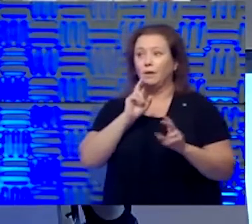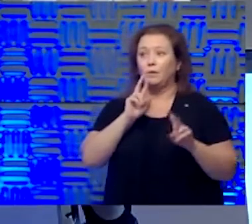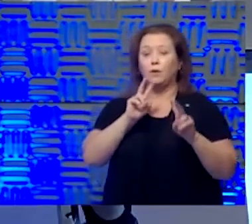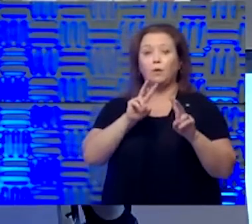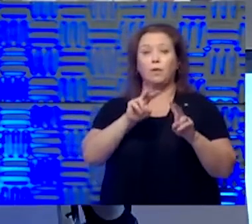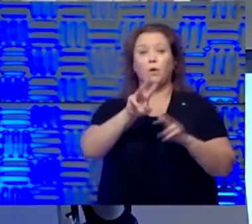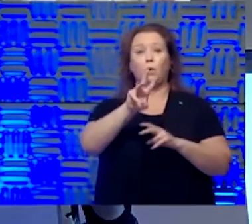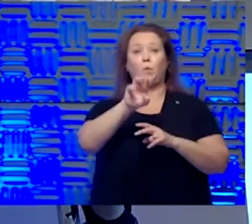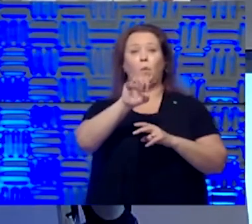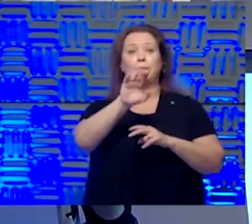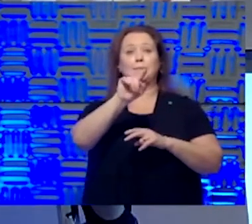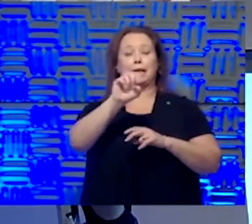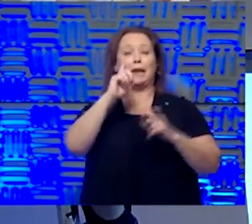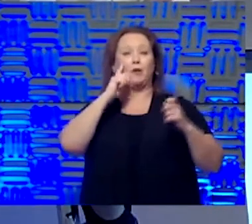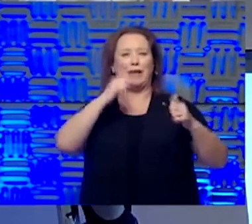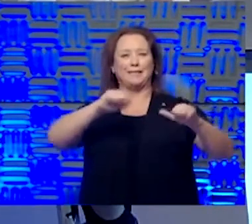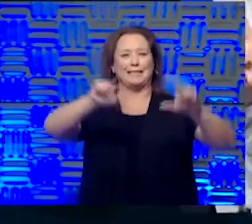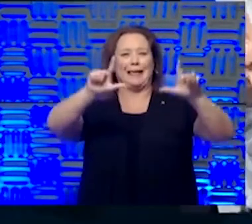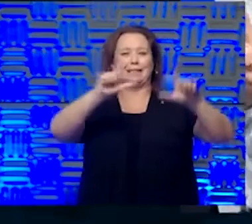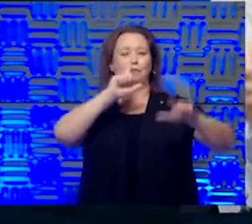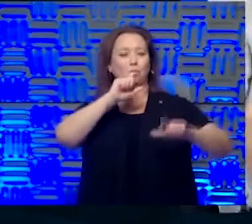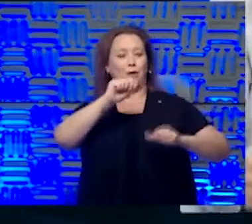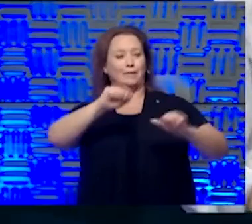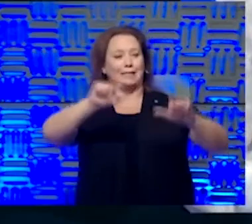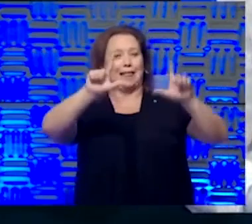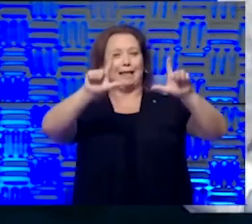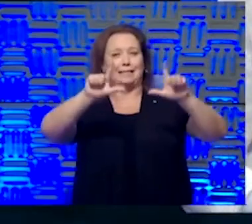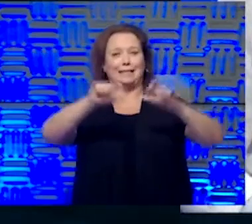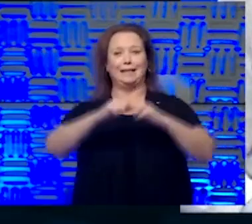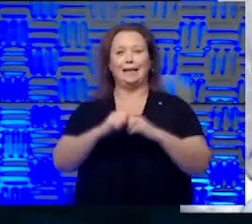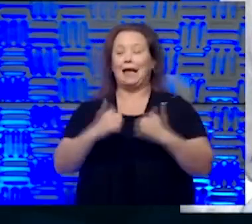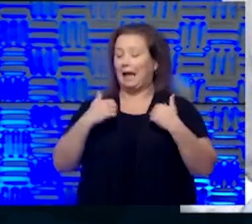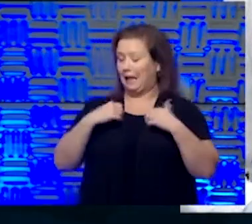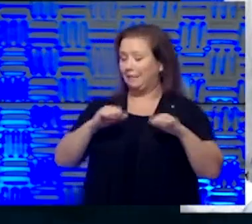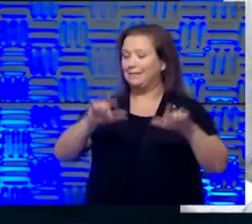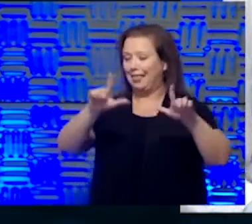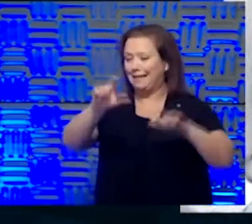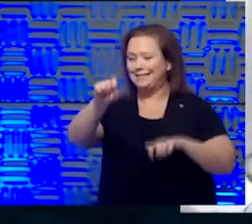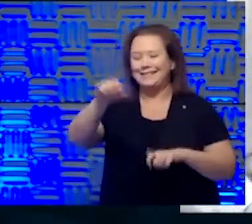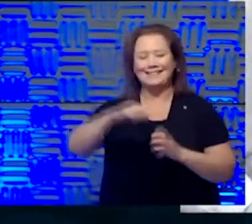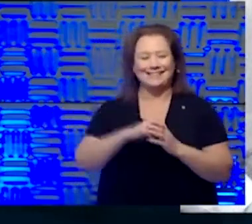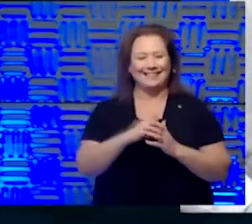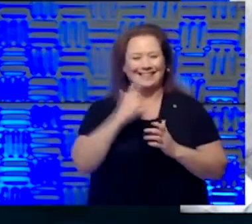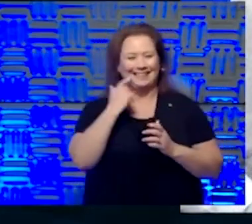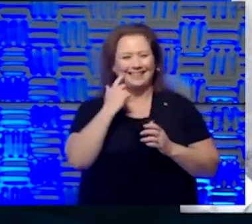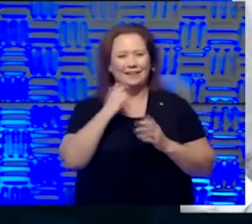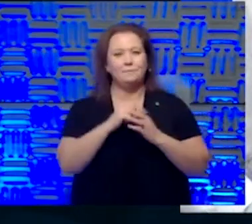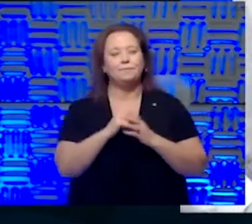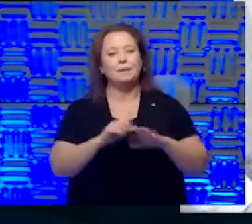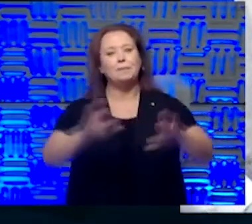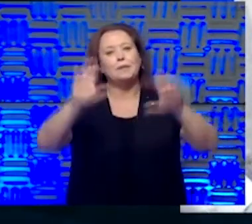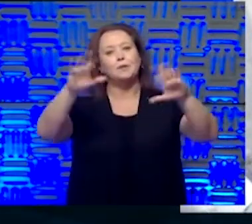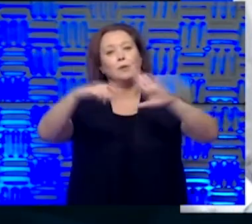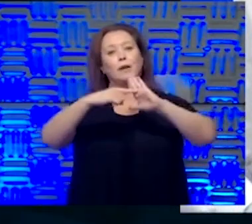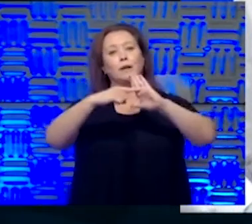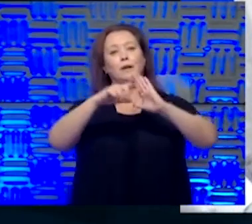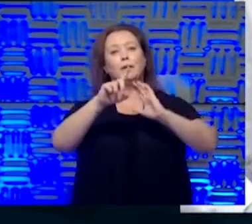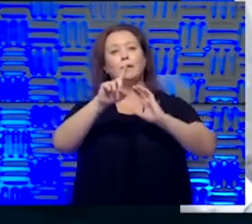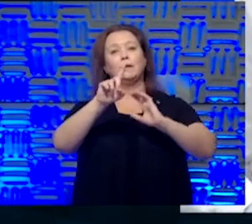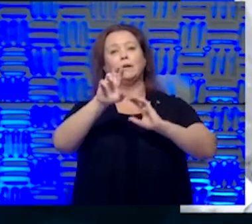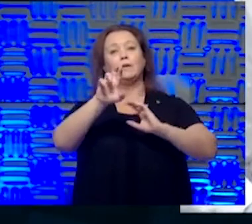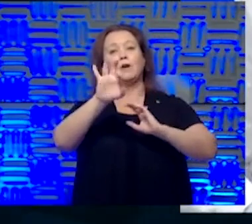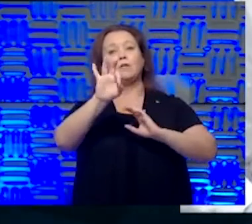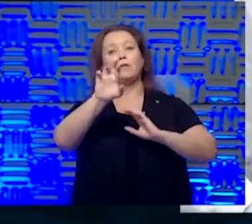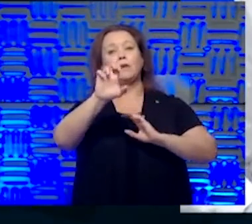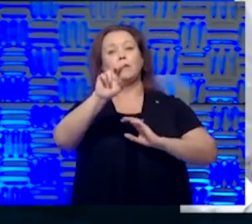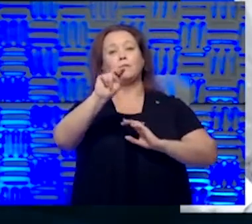today, because I know he's got slides about this. I do, but But there's also great examples. I mean, Dr. Francis mentions